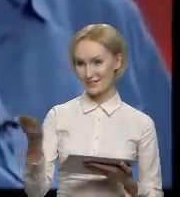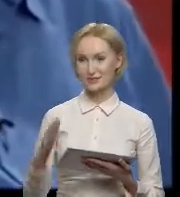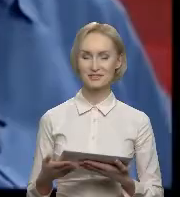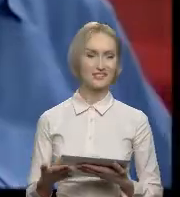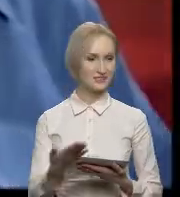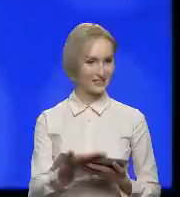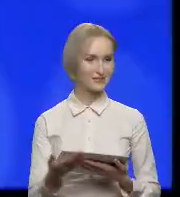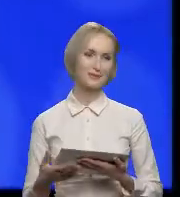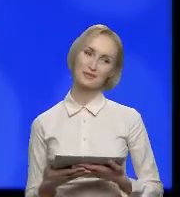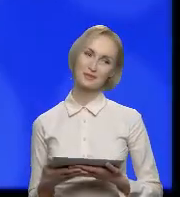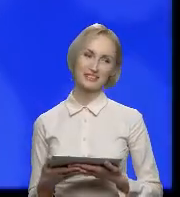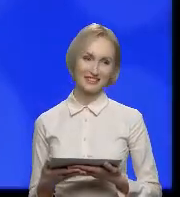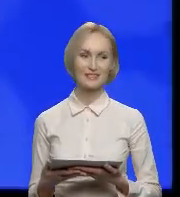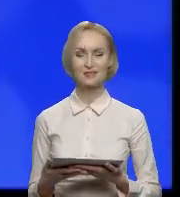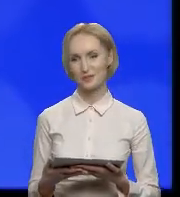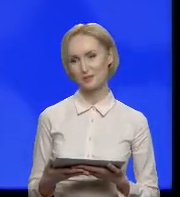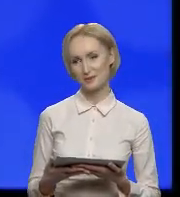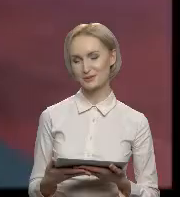okay? Yeah.